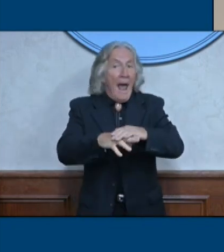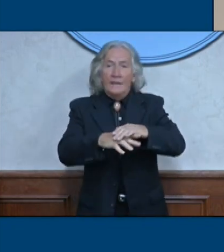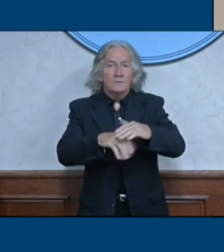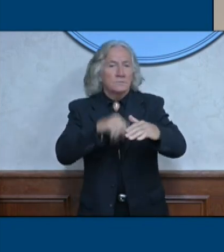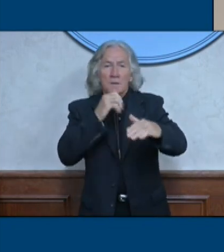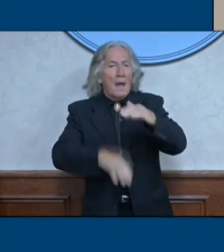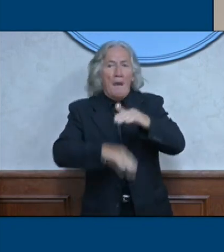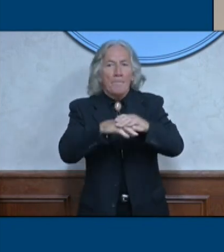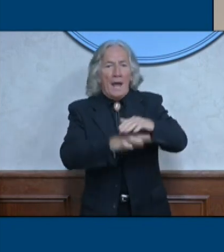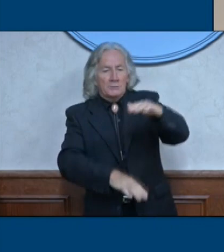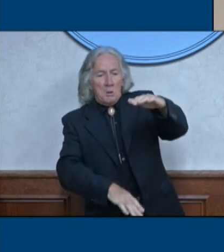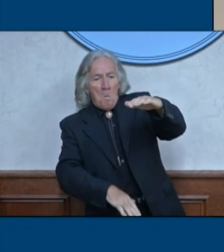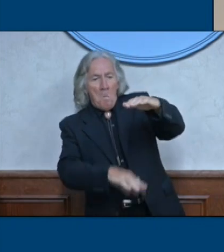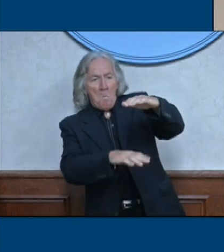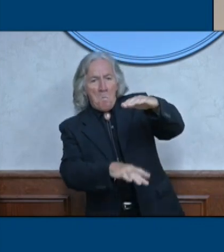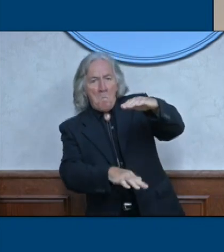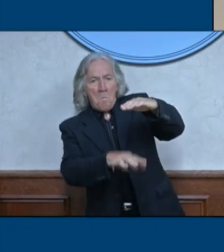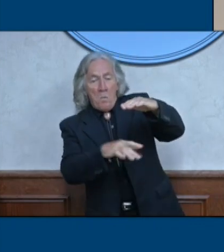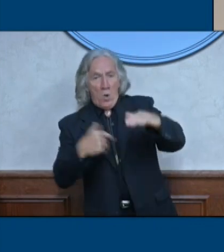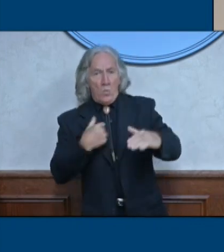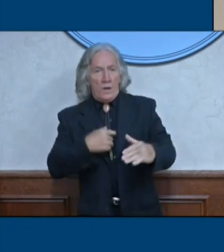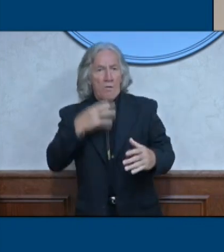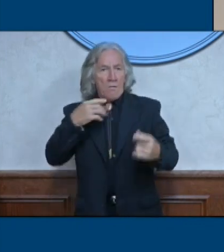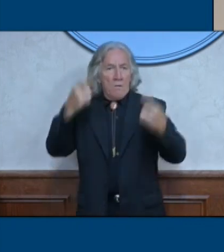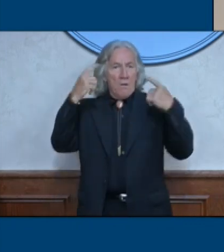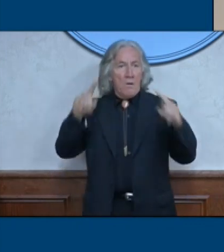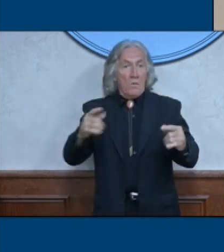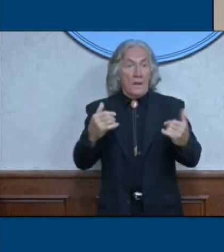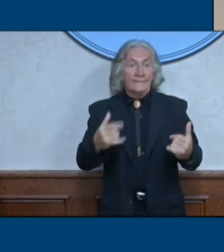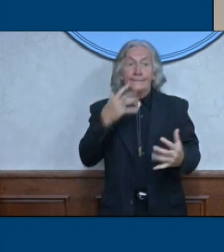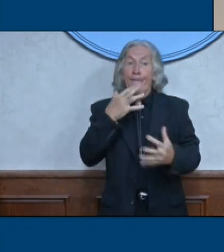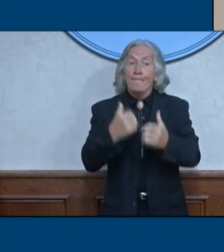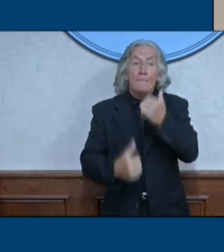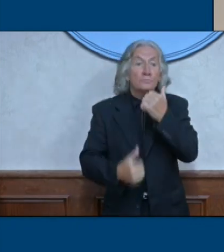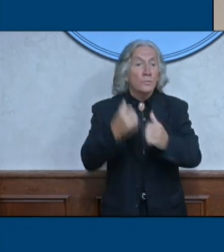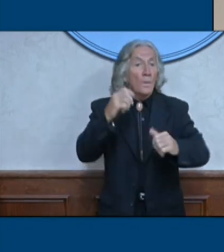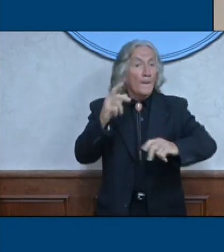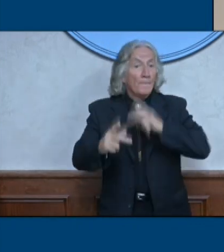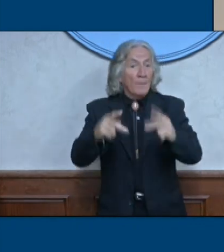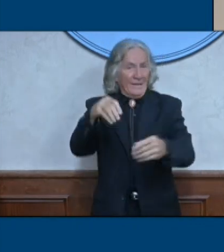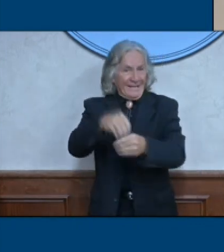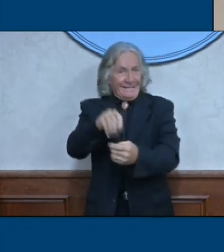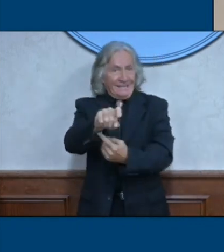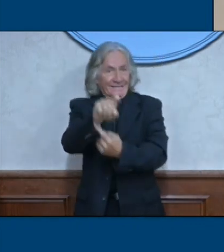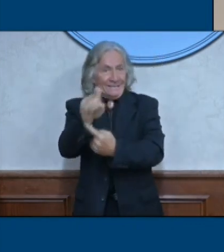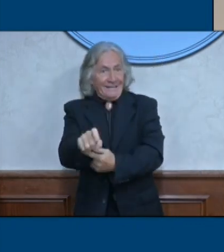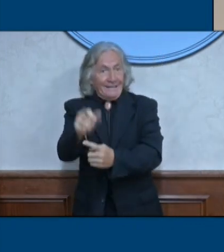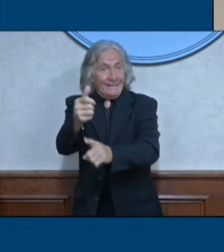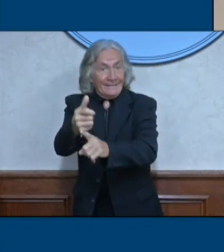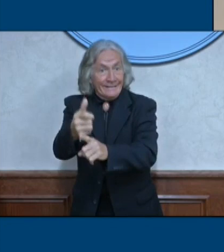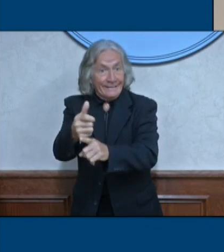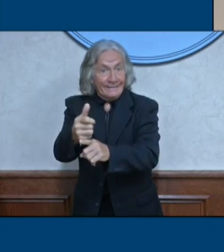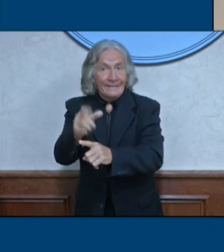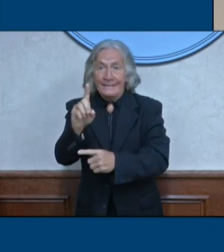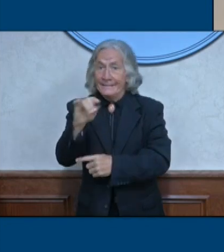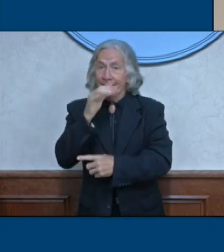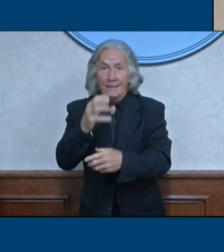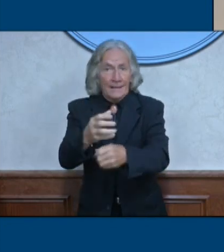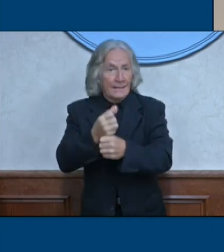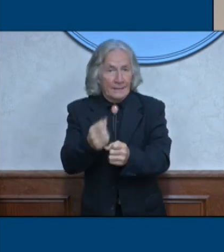that means is, on the other side of that first wave, there's still a majority of people in Texas who did not